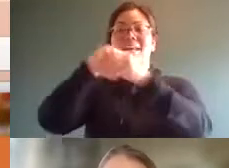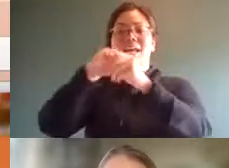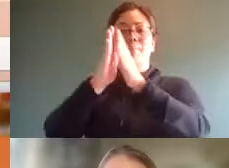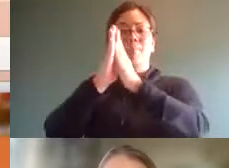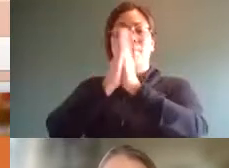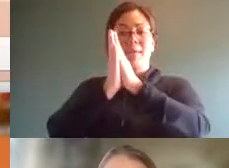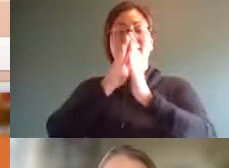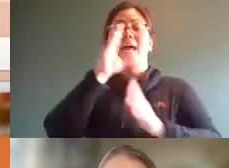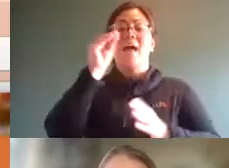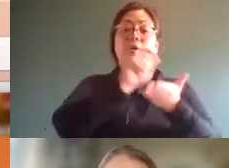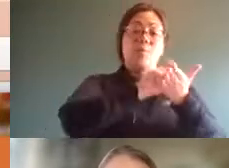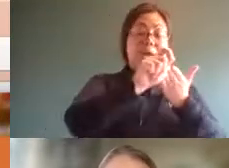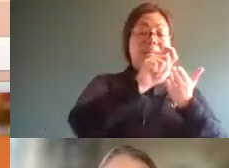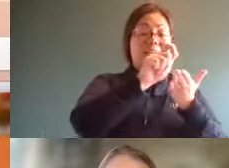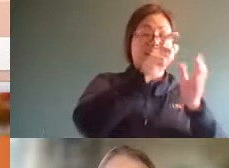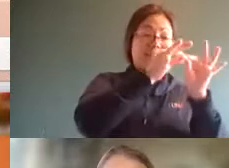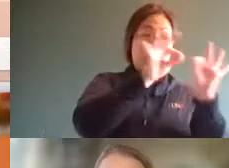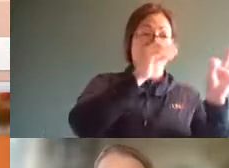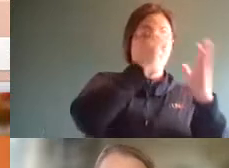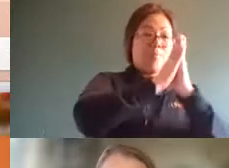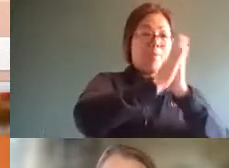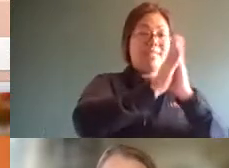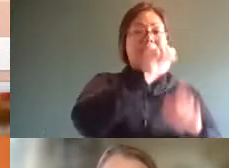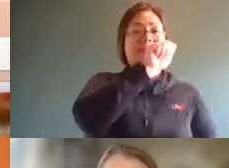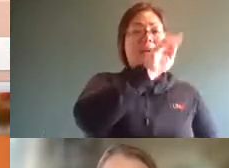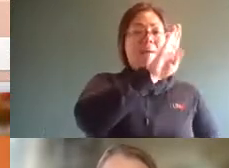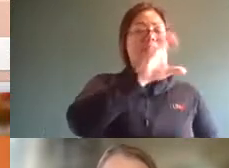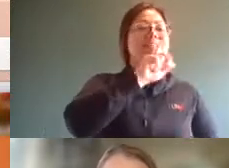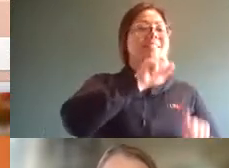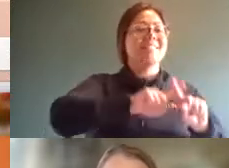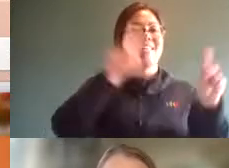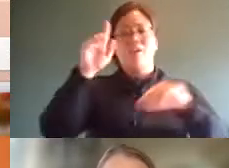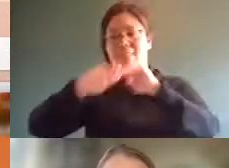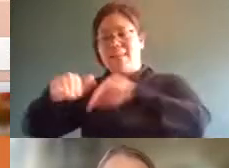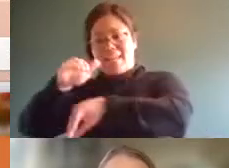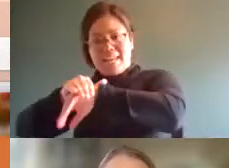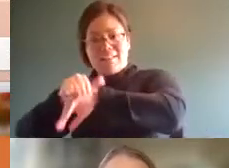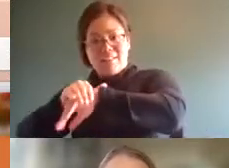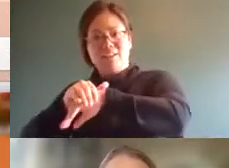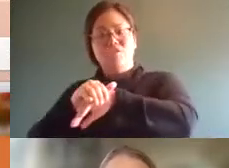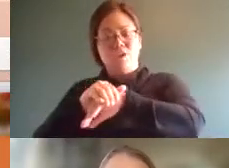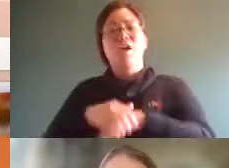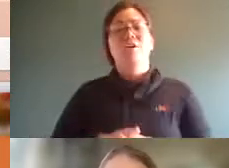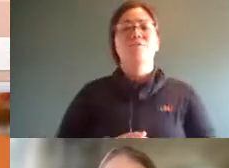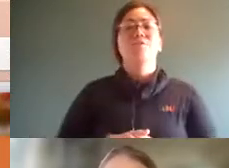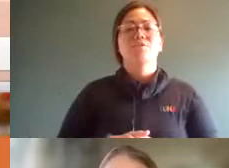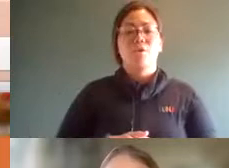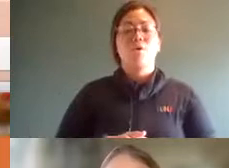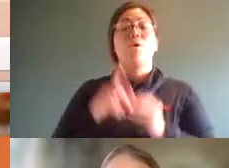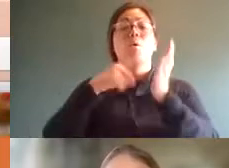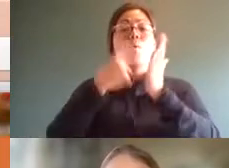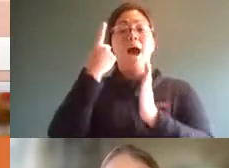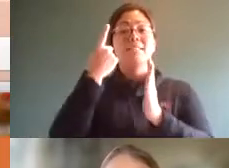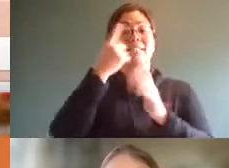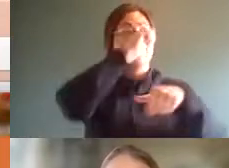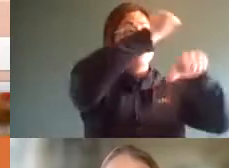written language of Burmese, the alphabet is very, very different than English. And so once they put